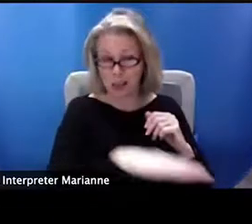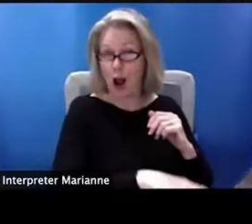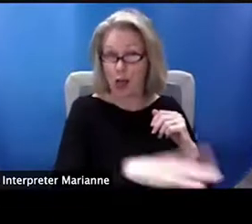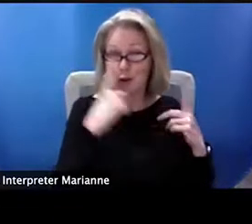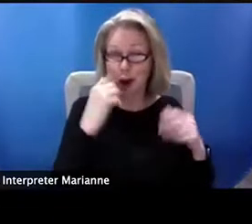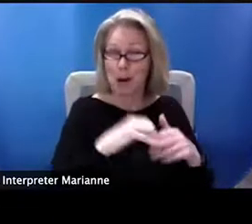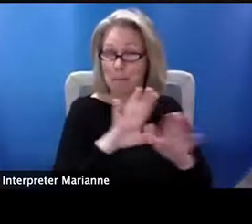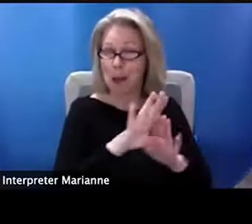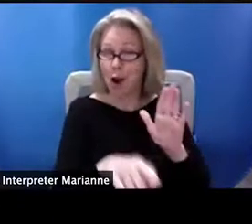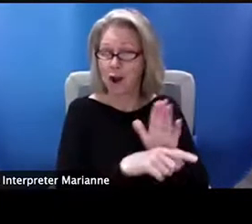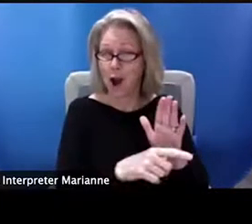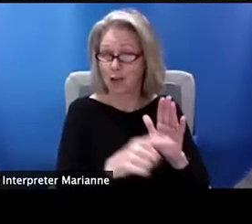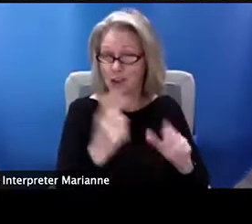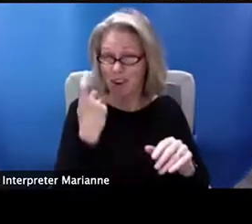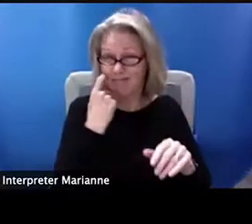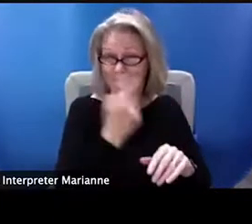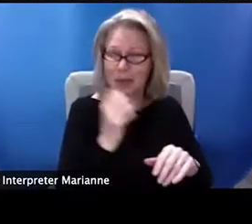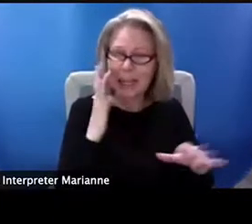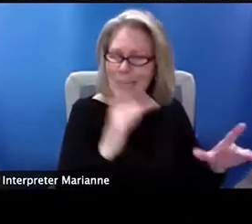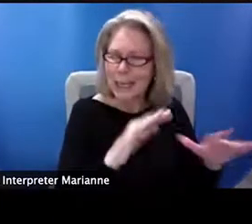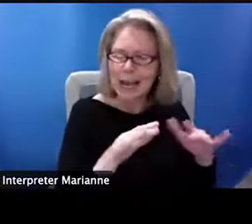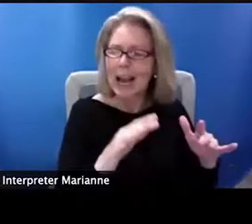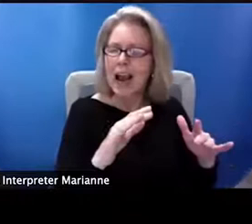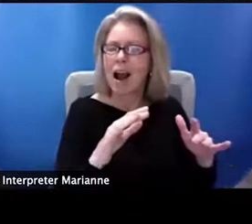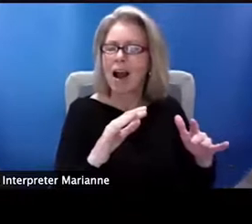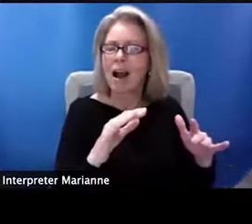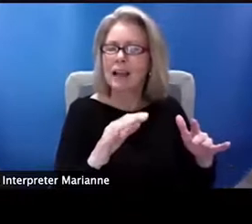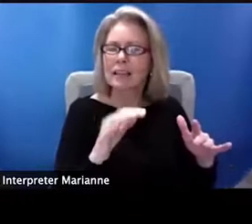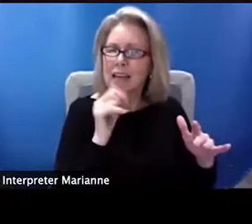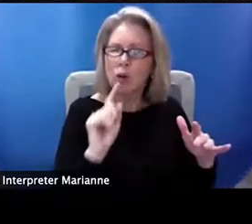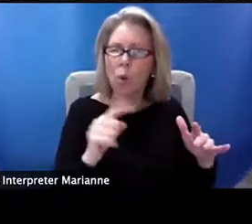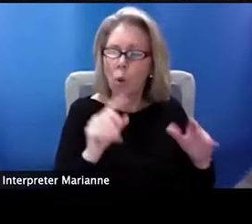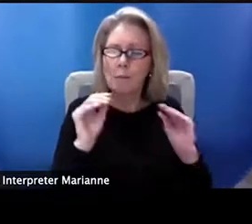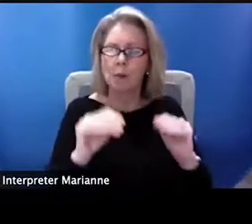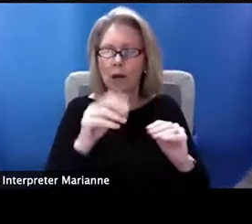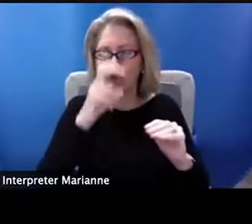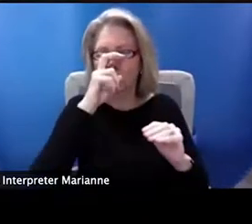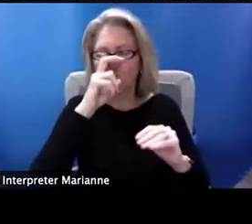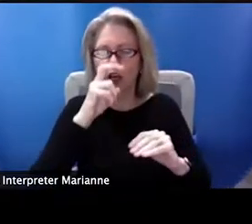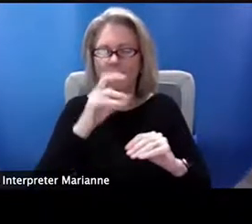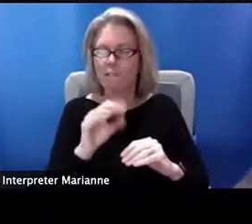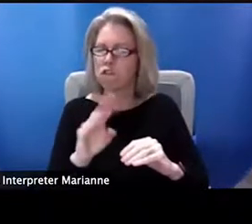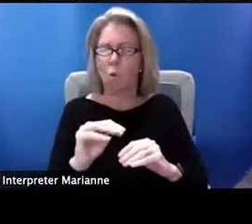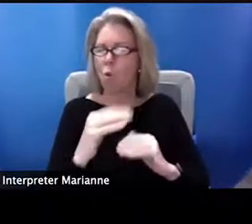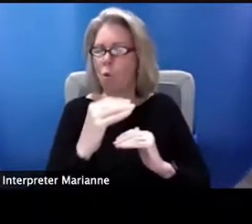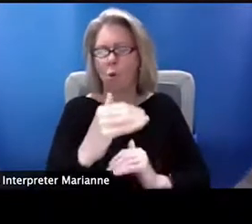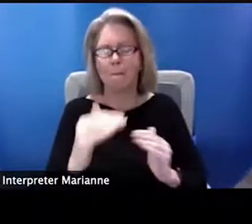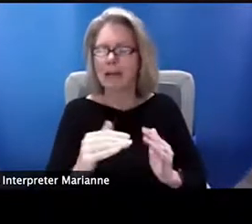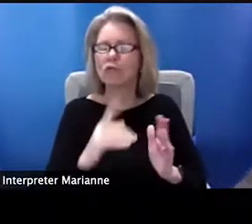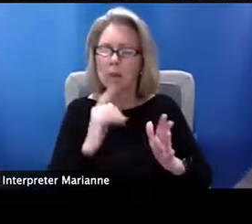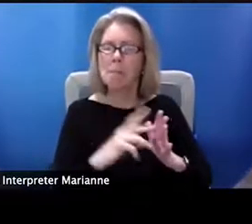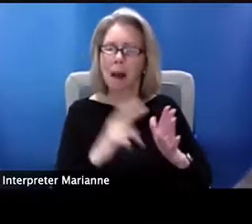could hear. So it's not so much about putting a form, a rigid form around it, as it is about the intention